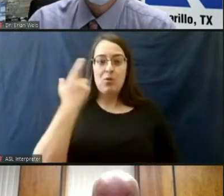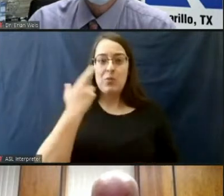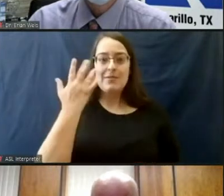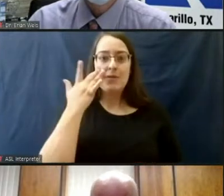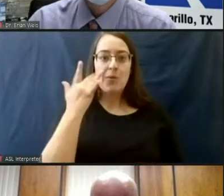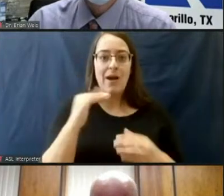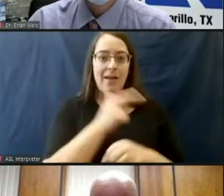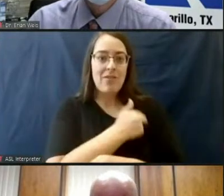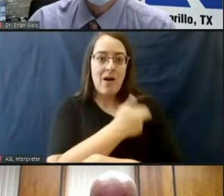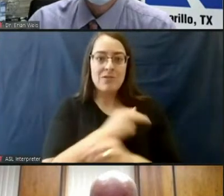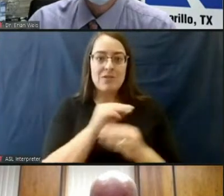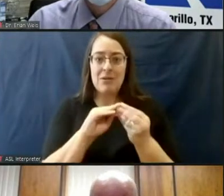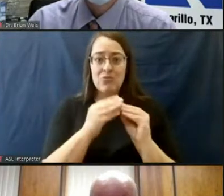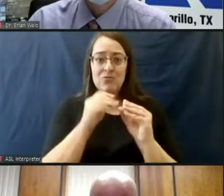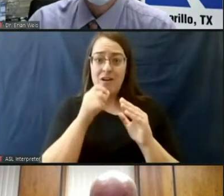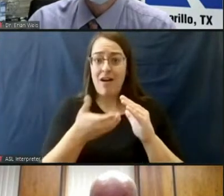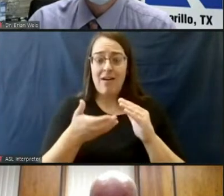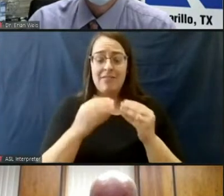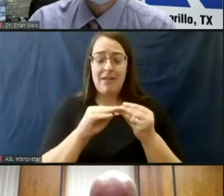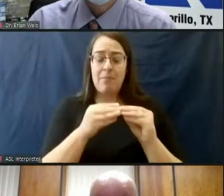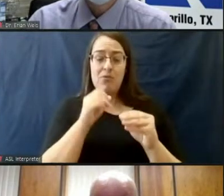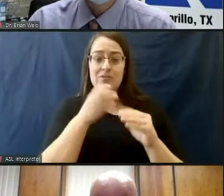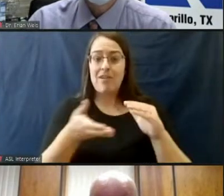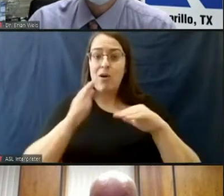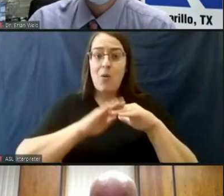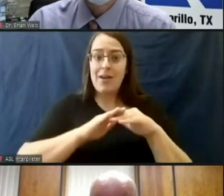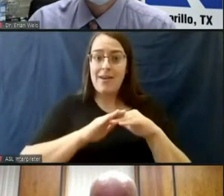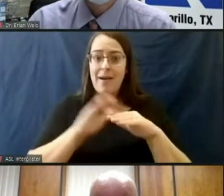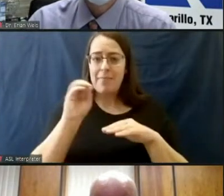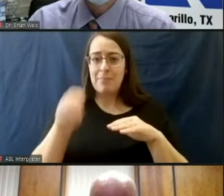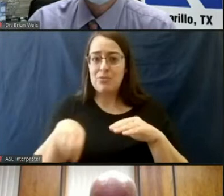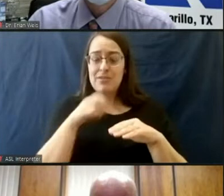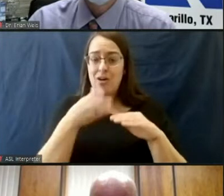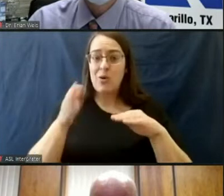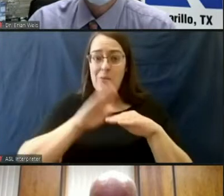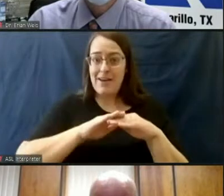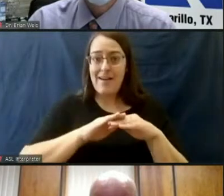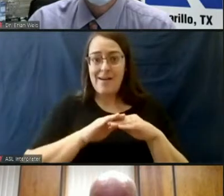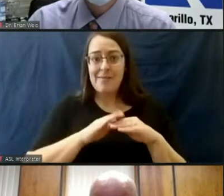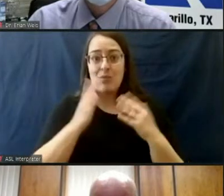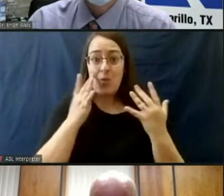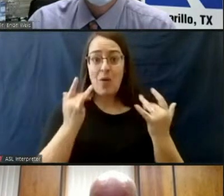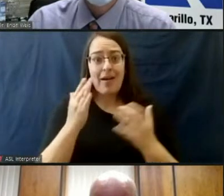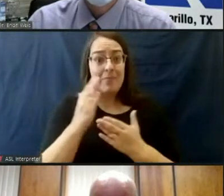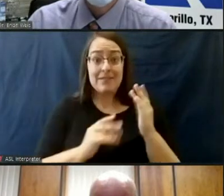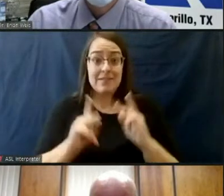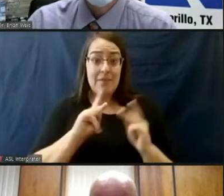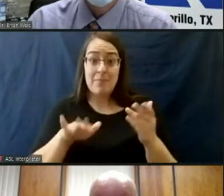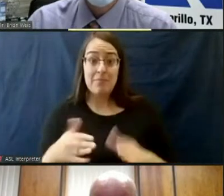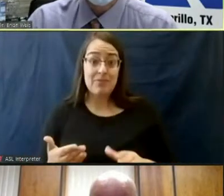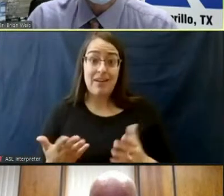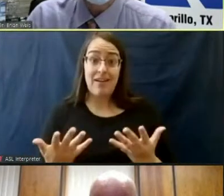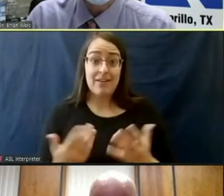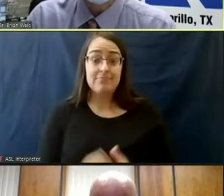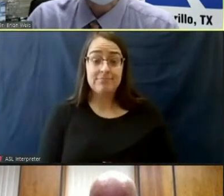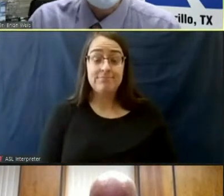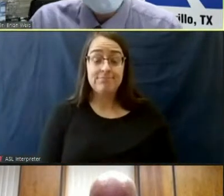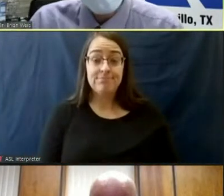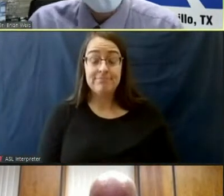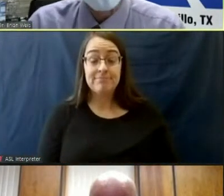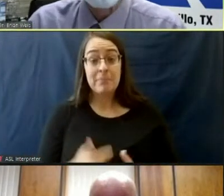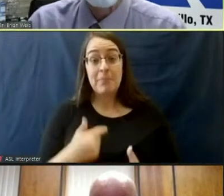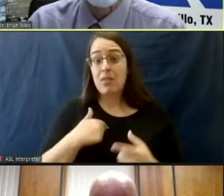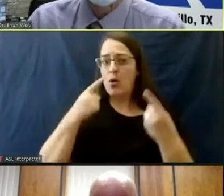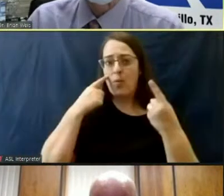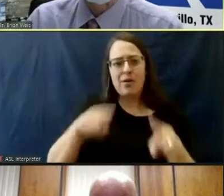rising. I think, and maybe a smaller component, but it's still a component. Yeah, I would